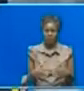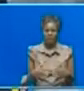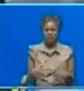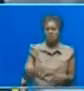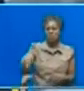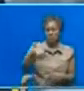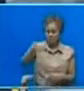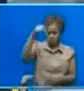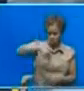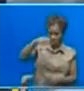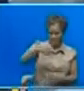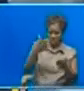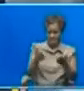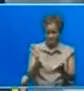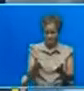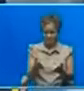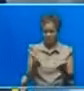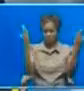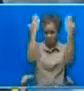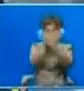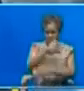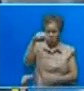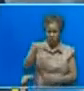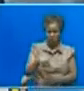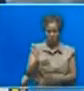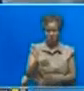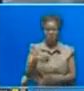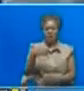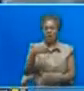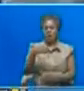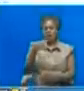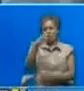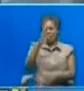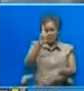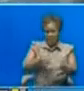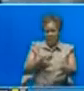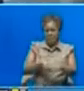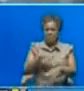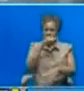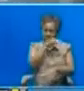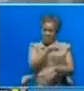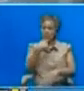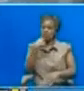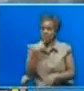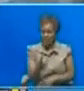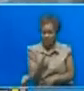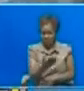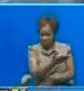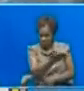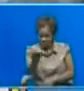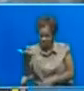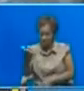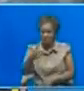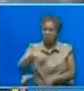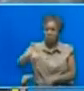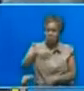We are here today, we are here tonight at this ungodly hour to tell them we